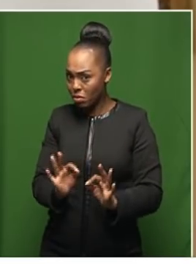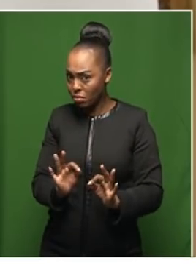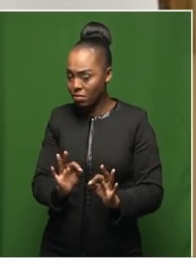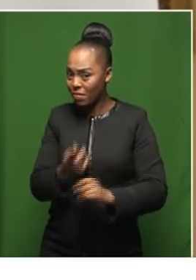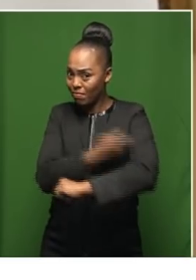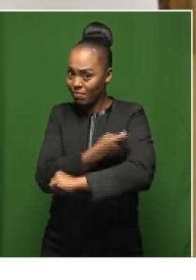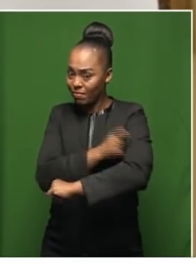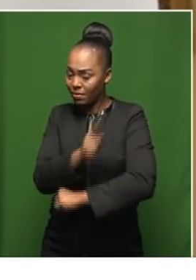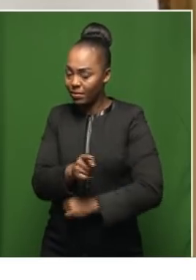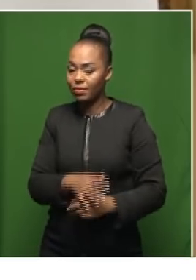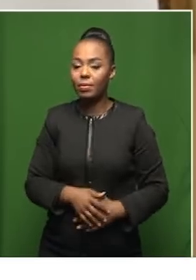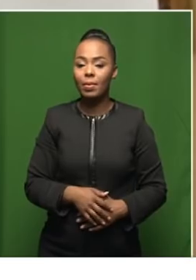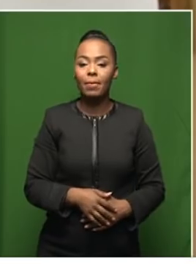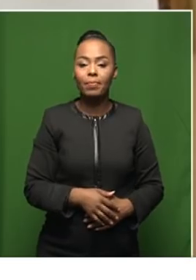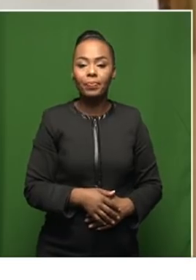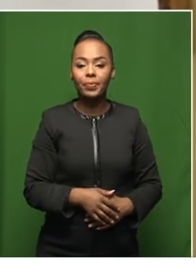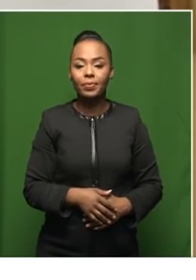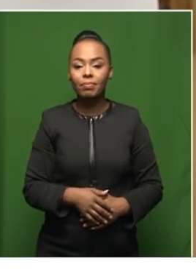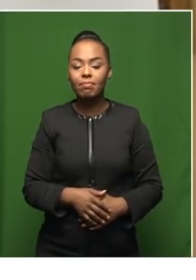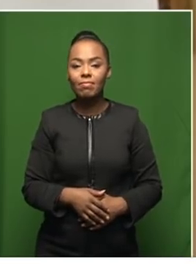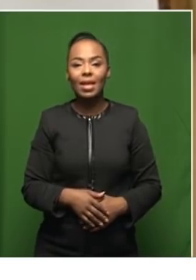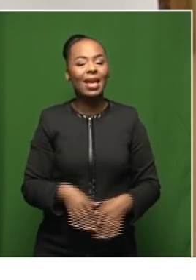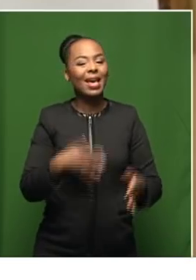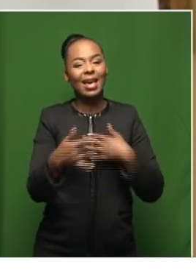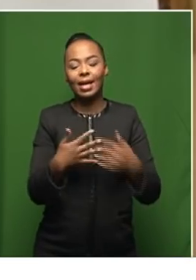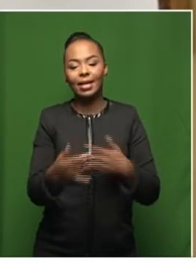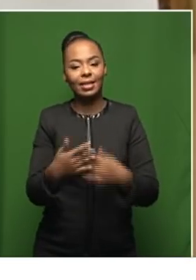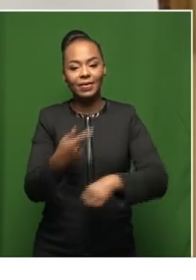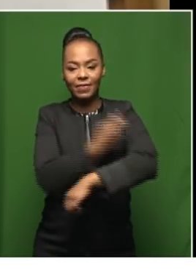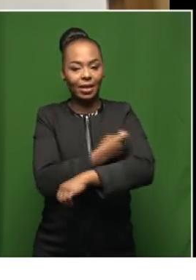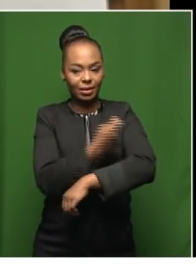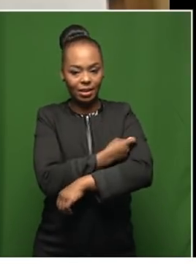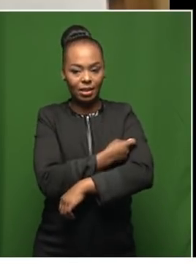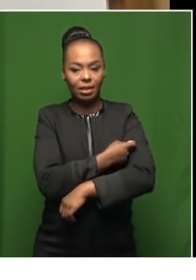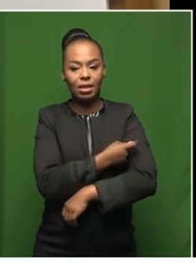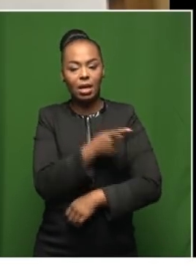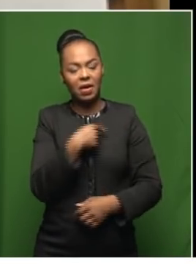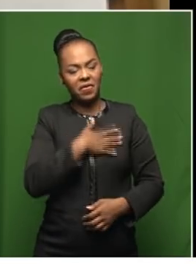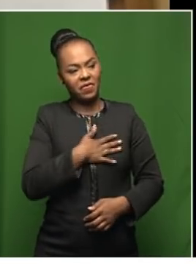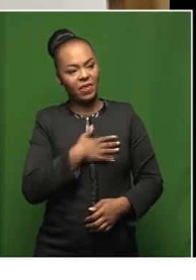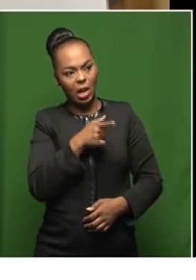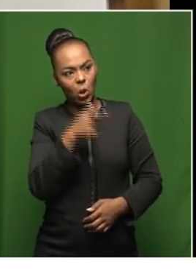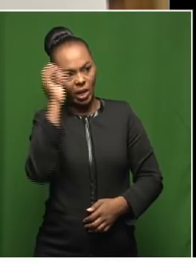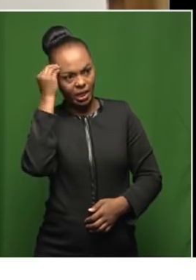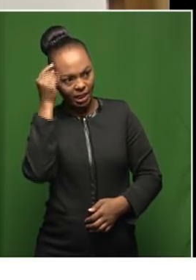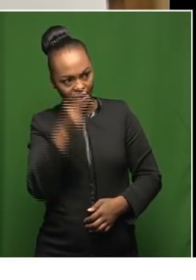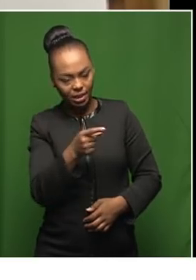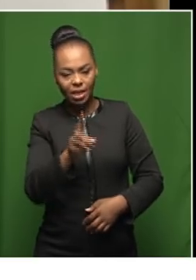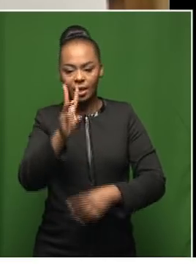Well, every vaccine that will be of interest to us must fulfill the basic